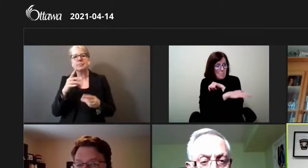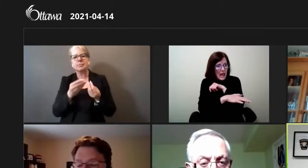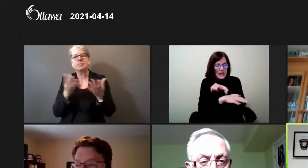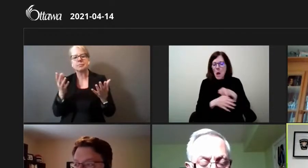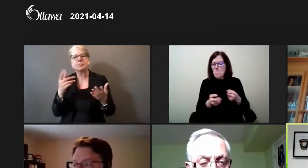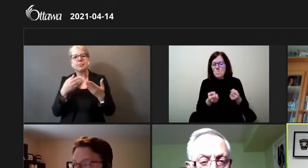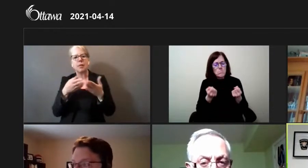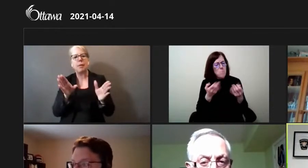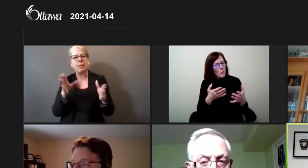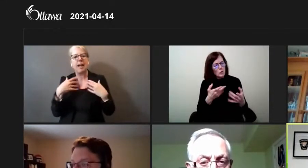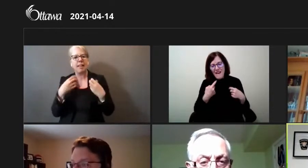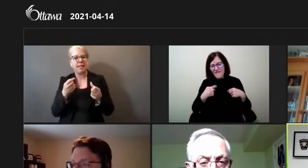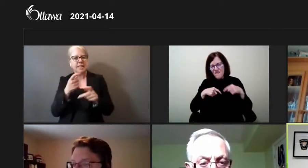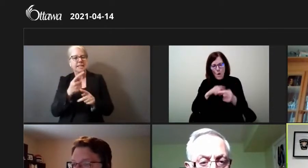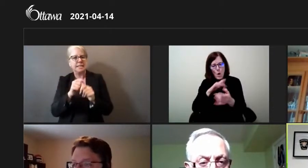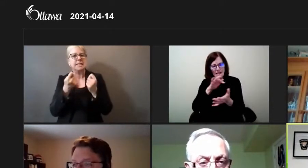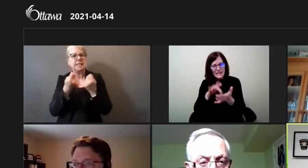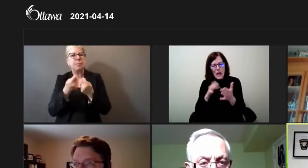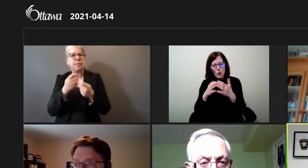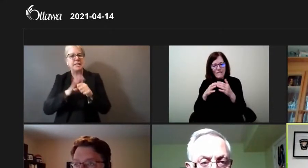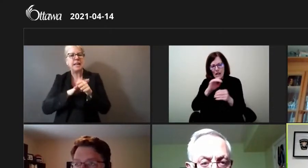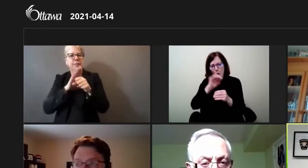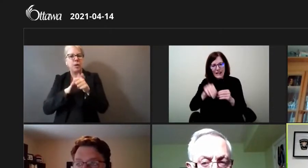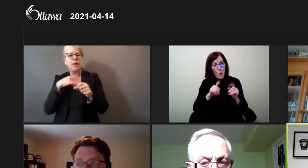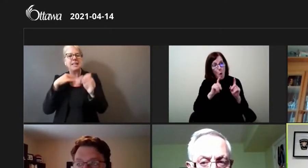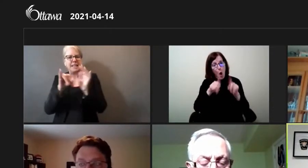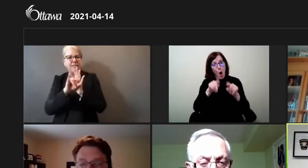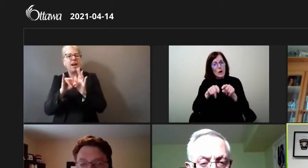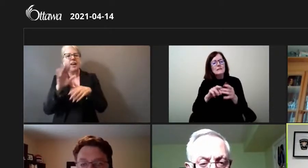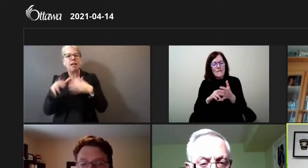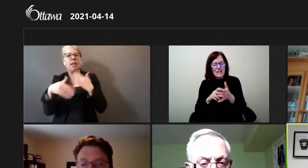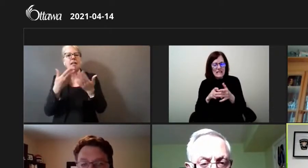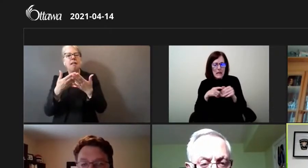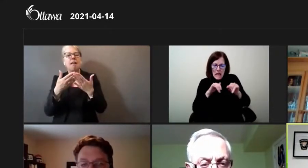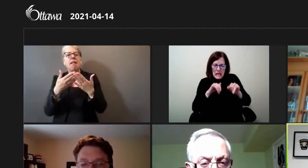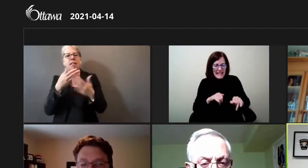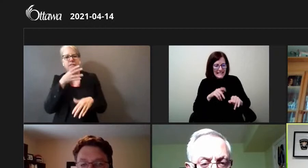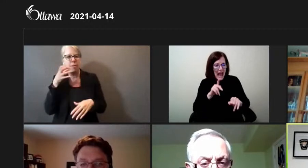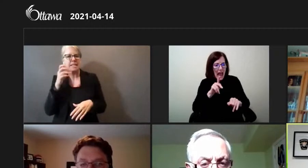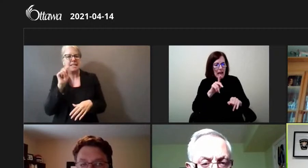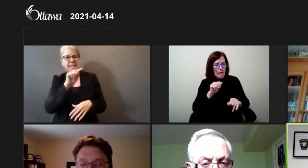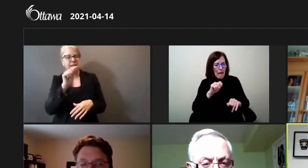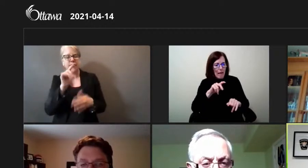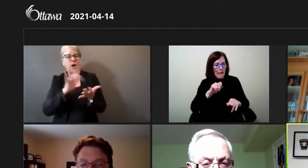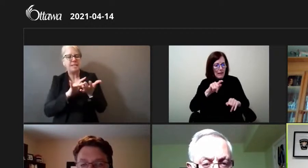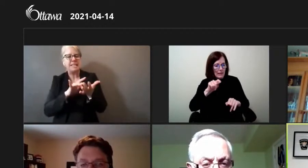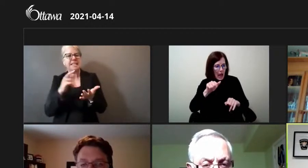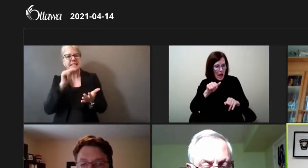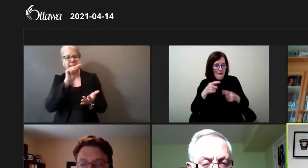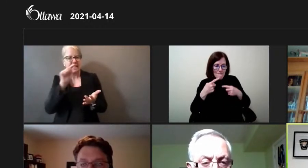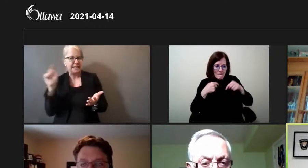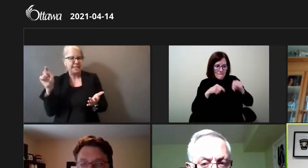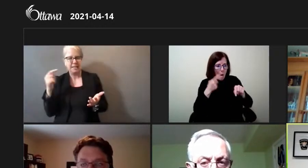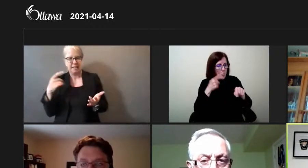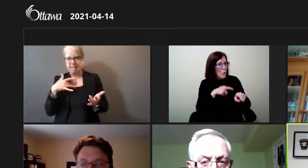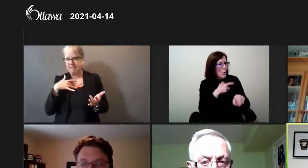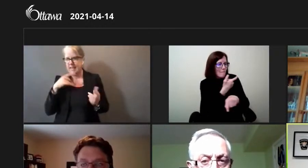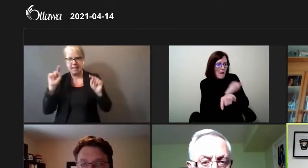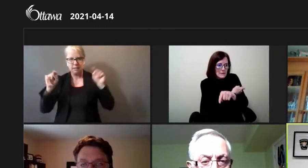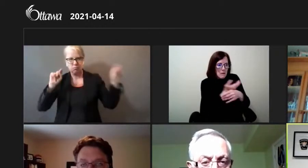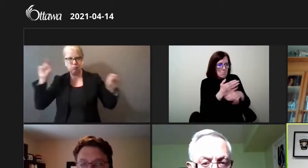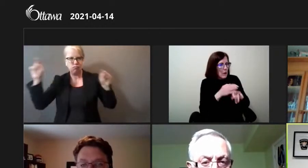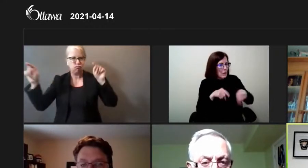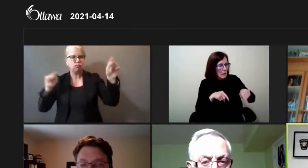public health team has been advocating, and we identified all the pharmacies that we thought and geographically dispersed to cover